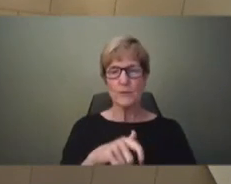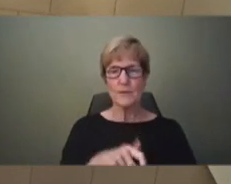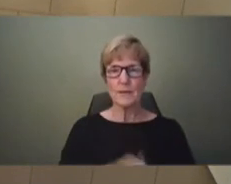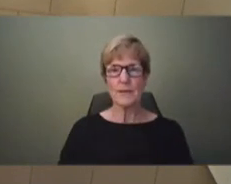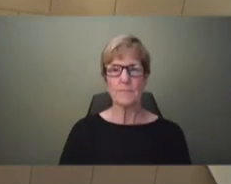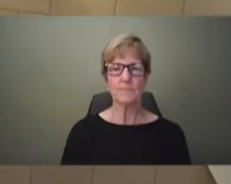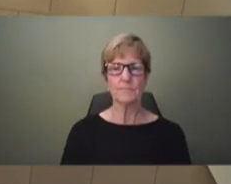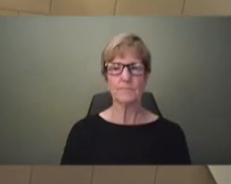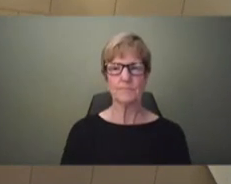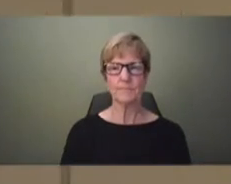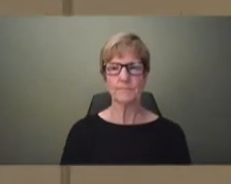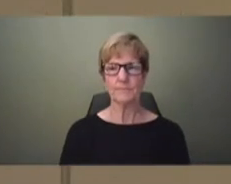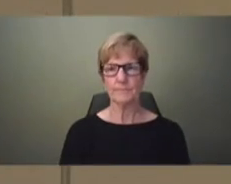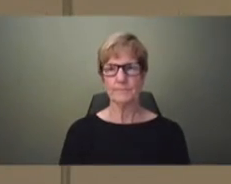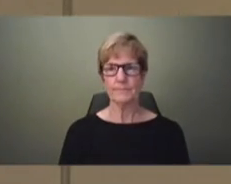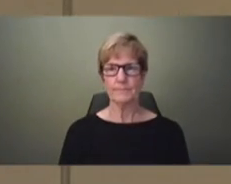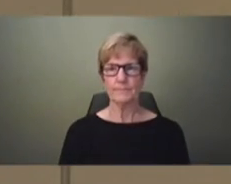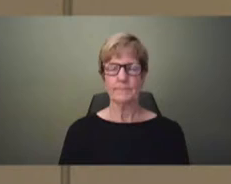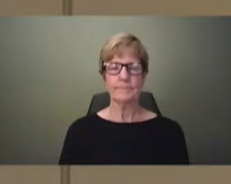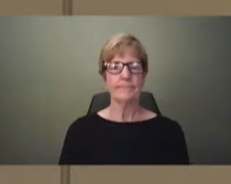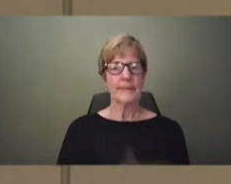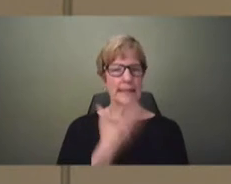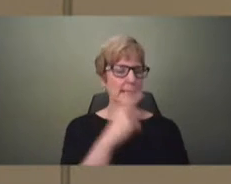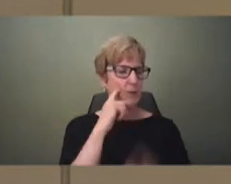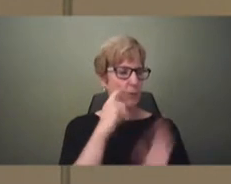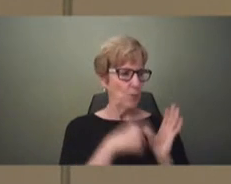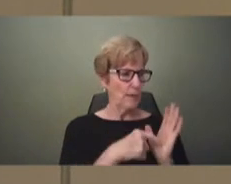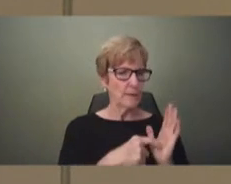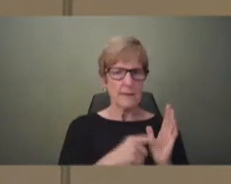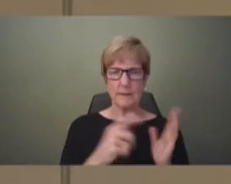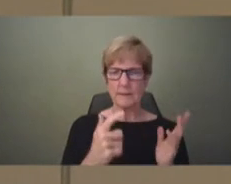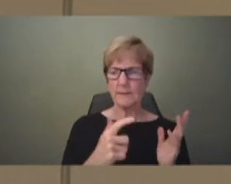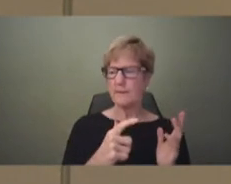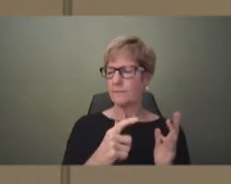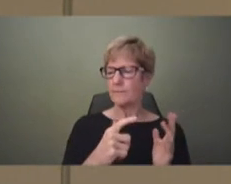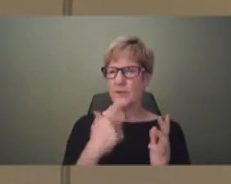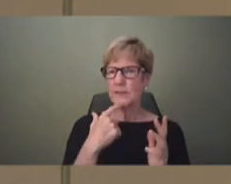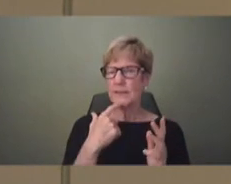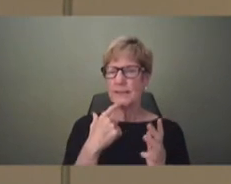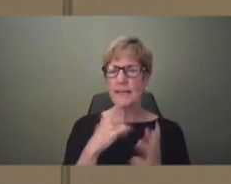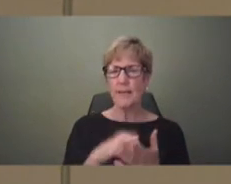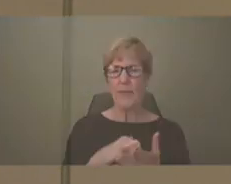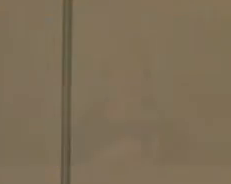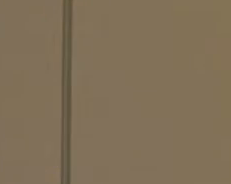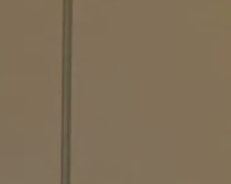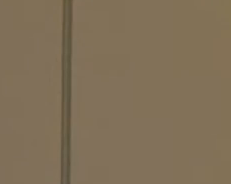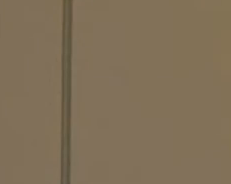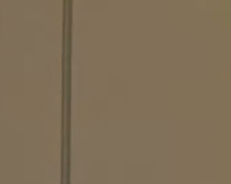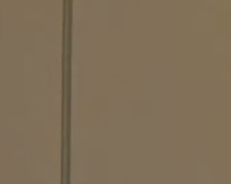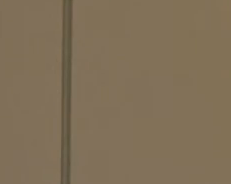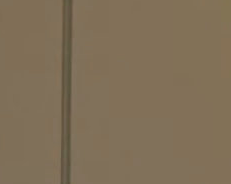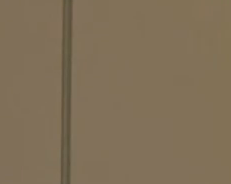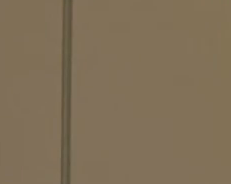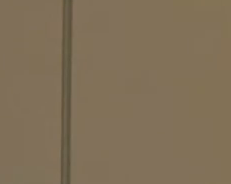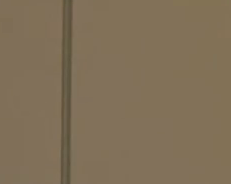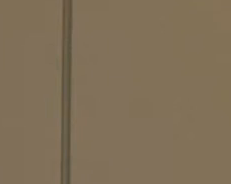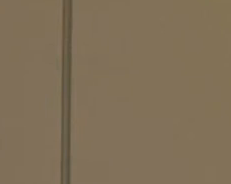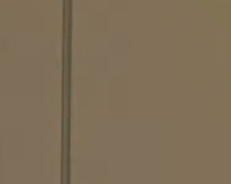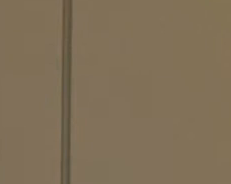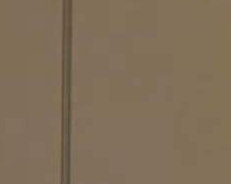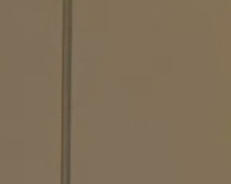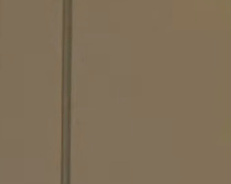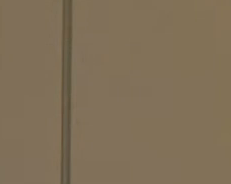thank you very much much um before I recognize any of my colleagues Miss Bon I just say um that you uh might know a little bit more